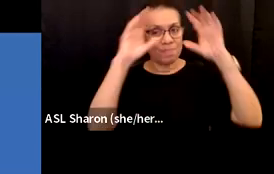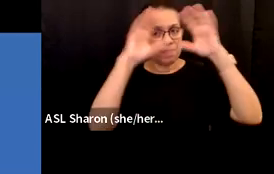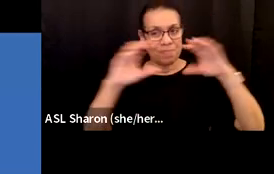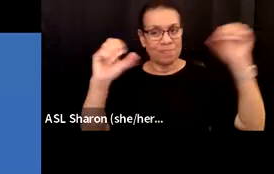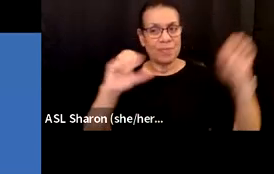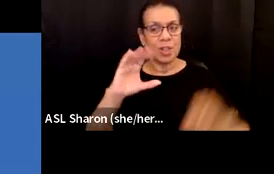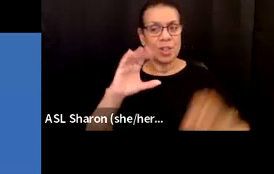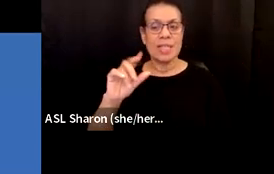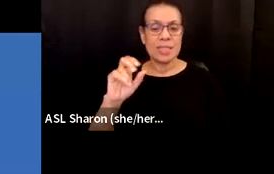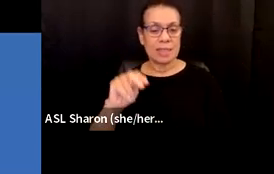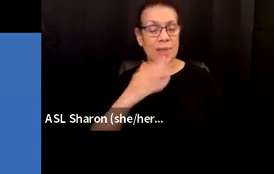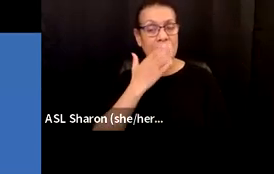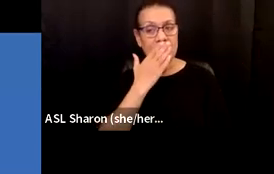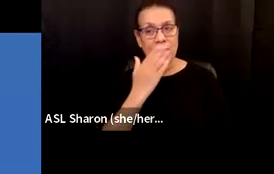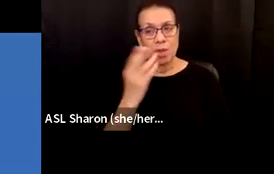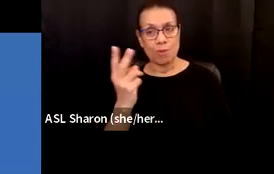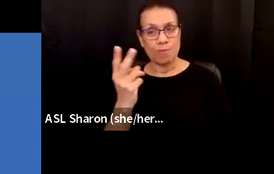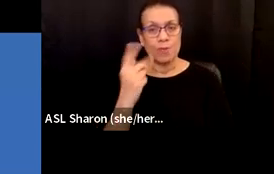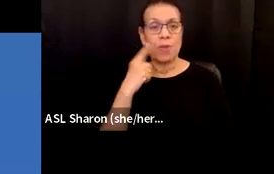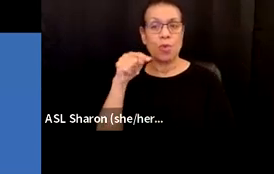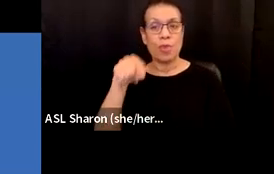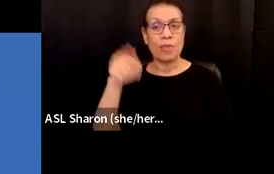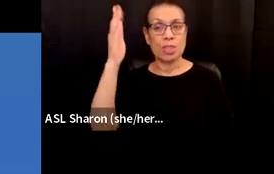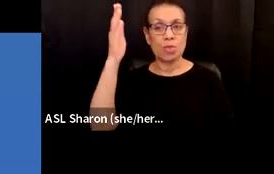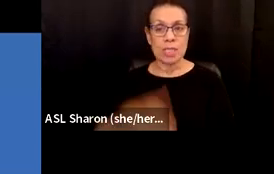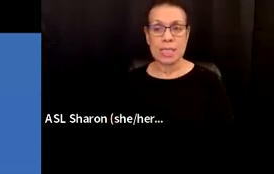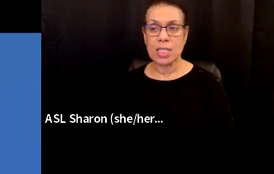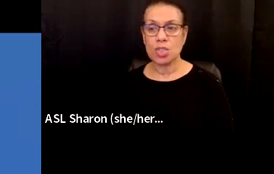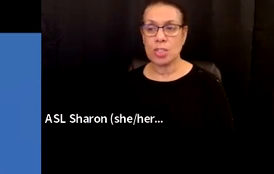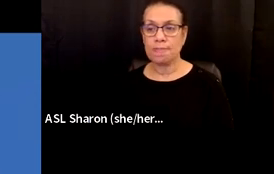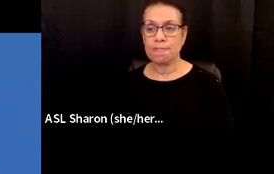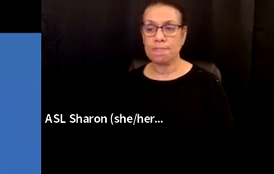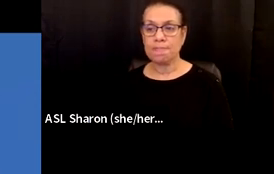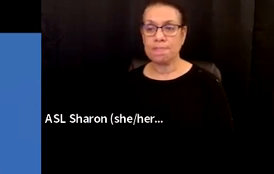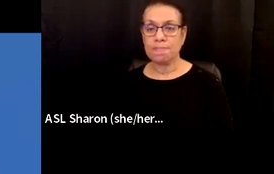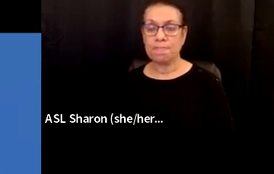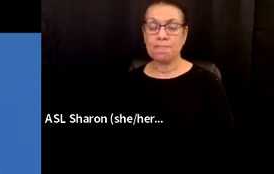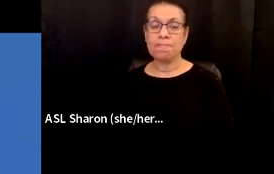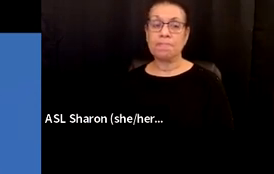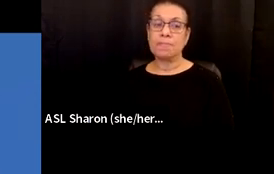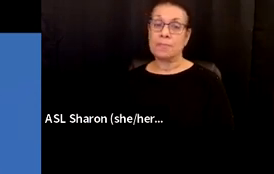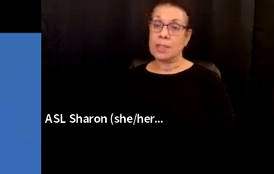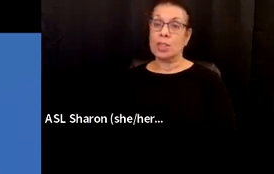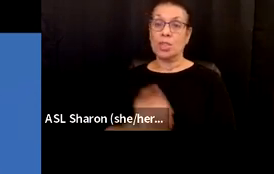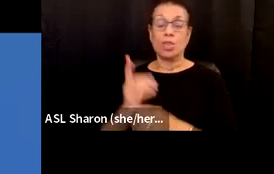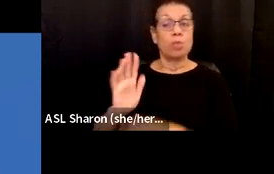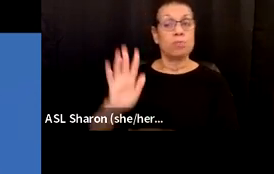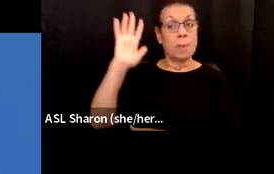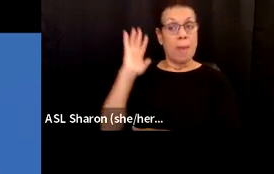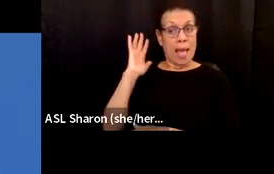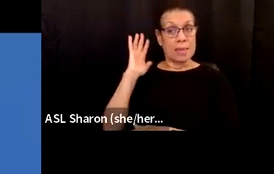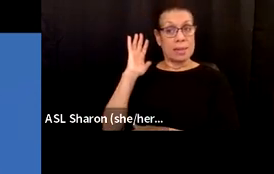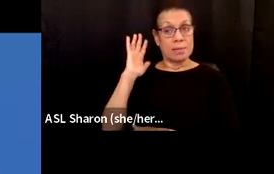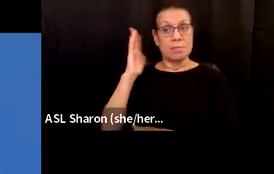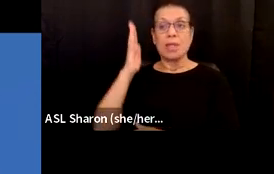mr harris for this presentation and so thoroughly going through where we've been where we're